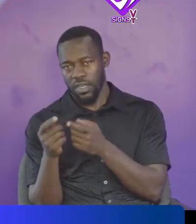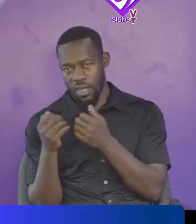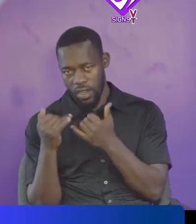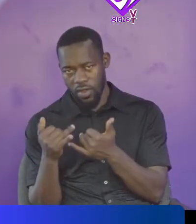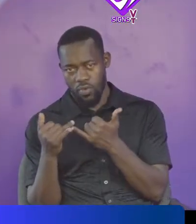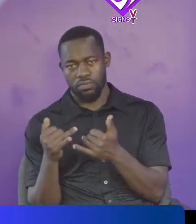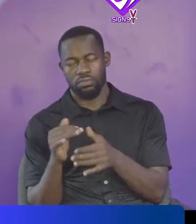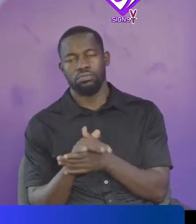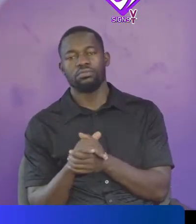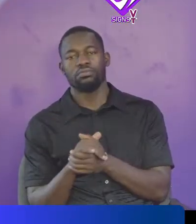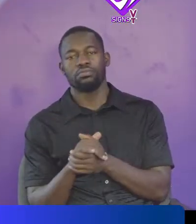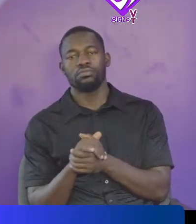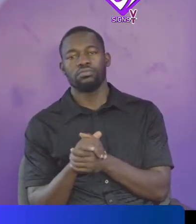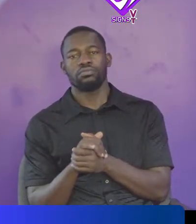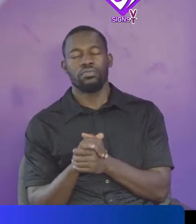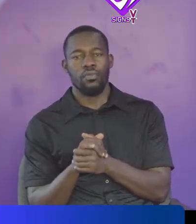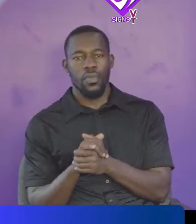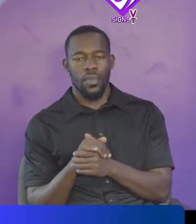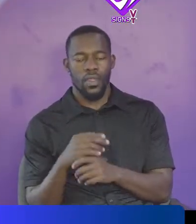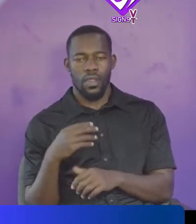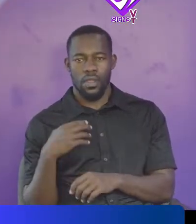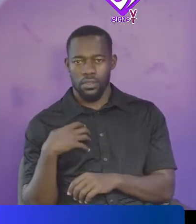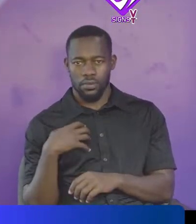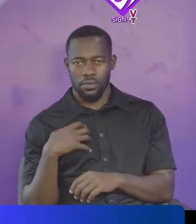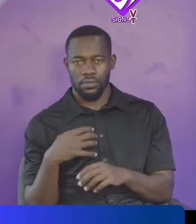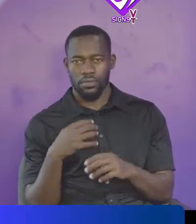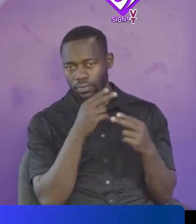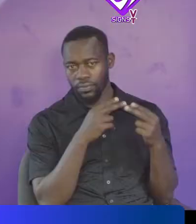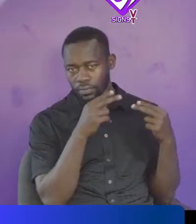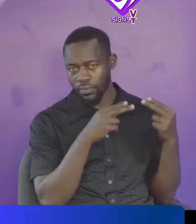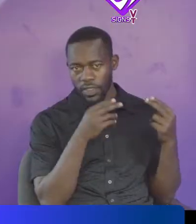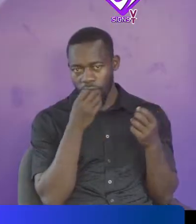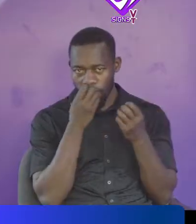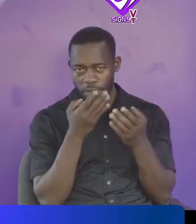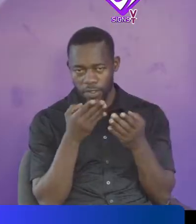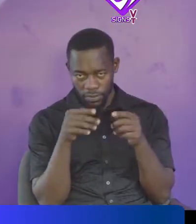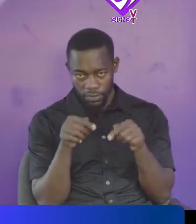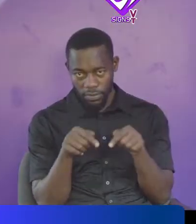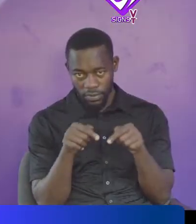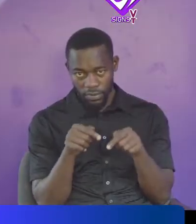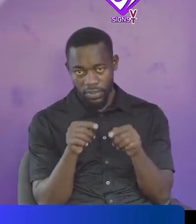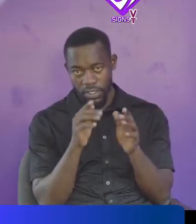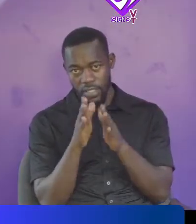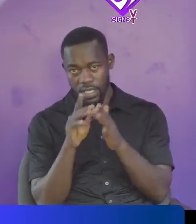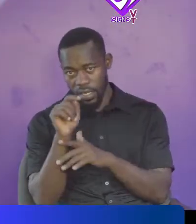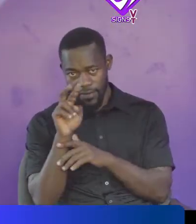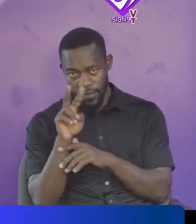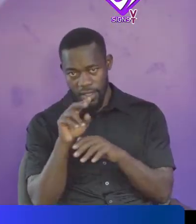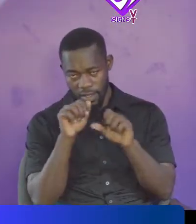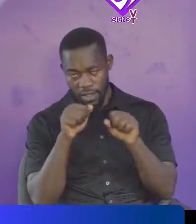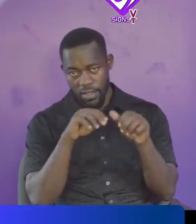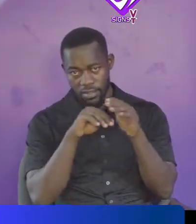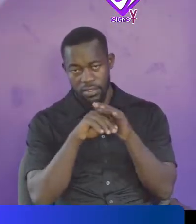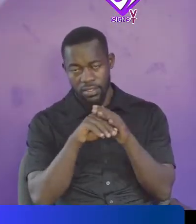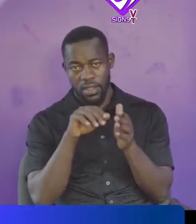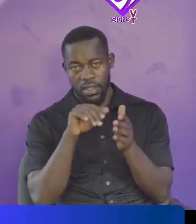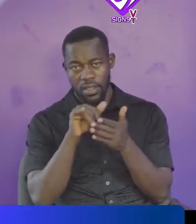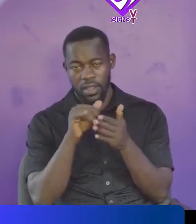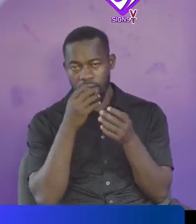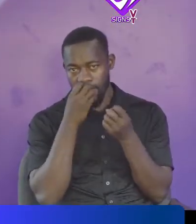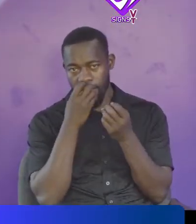quite a rich history. Yes. And you only get that information here at Science TV. So what is